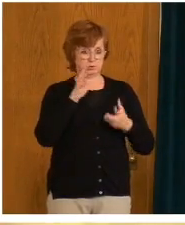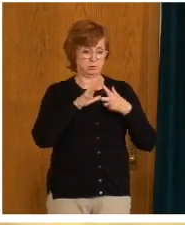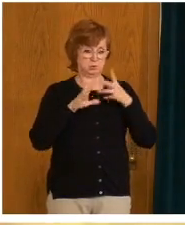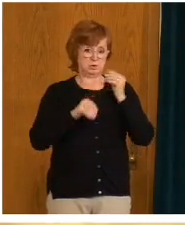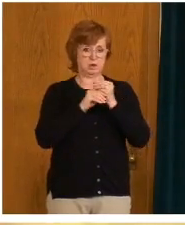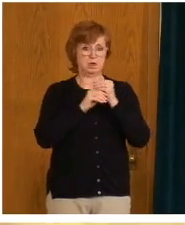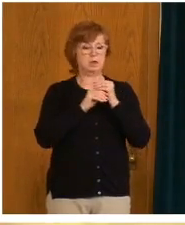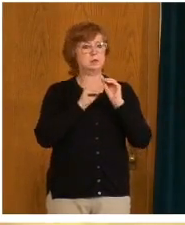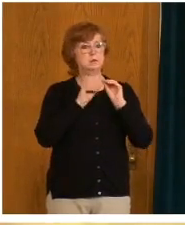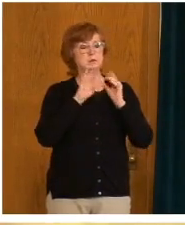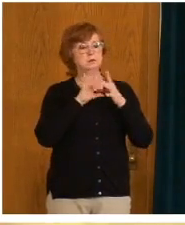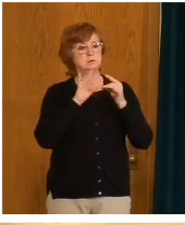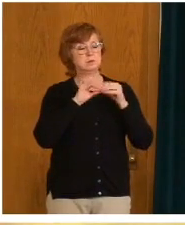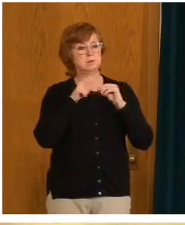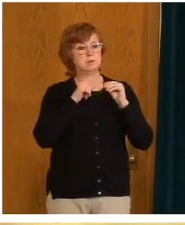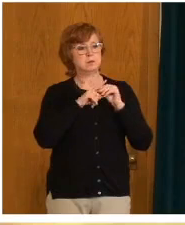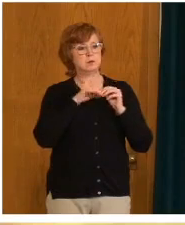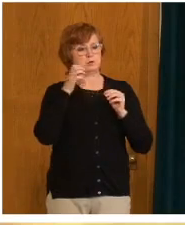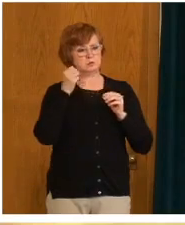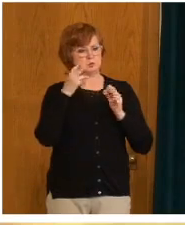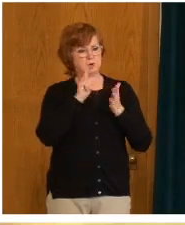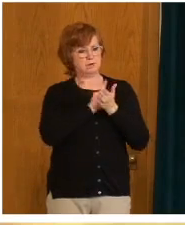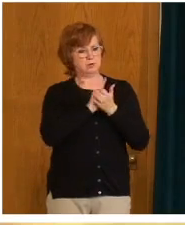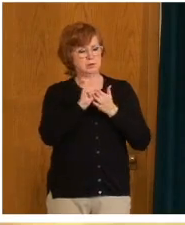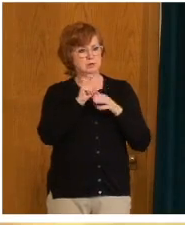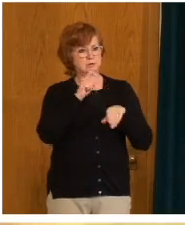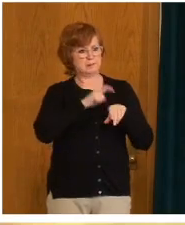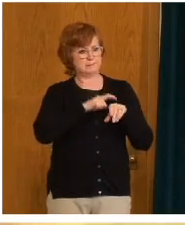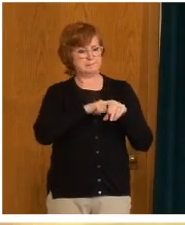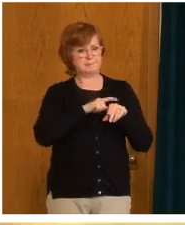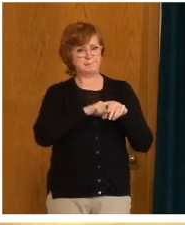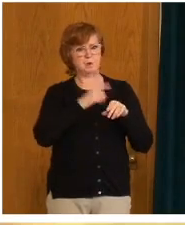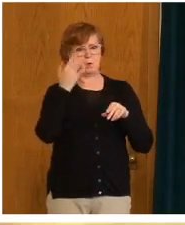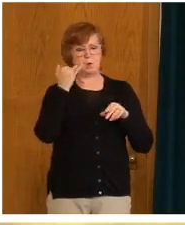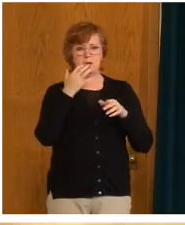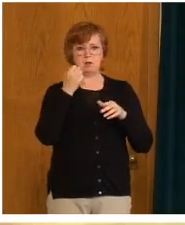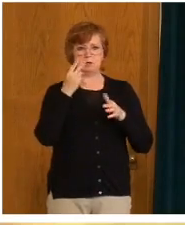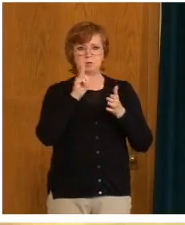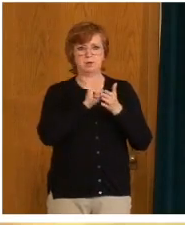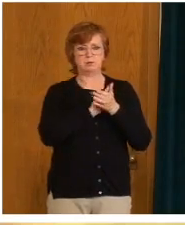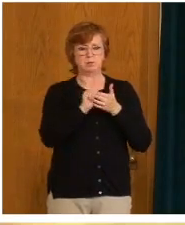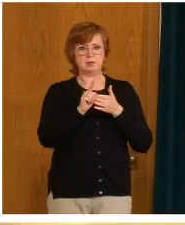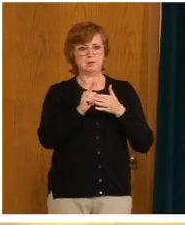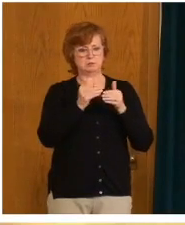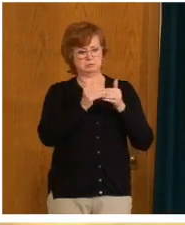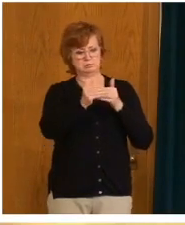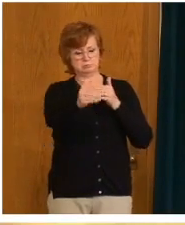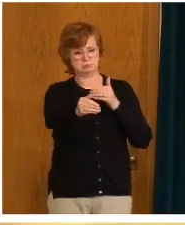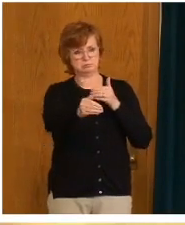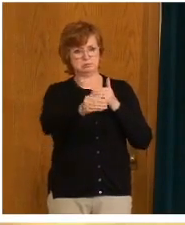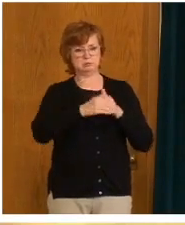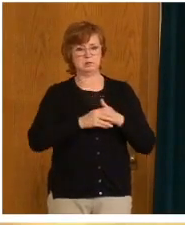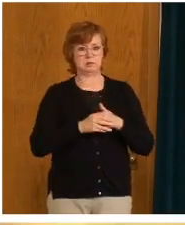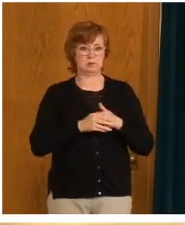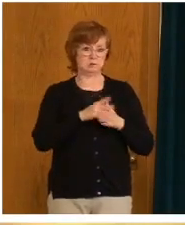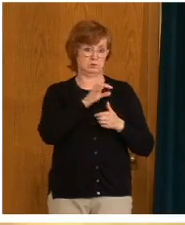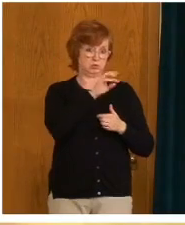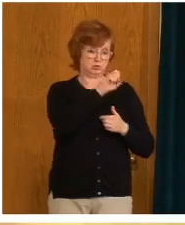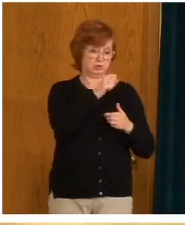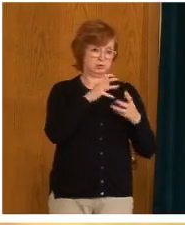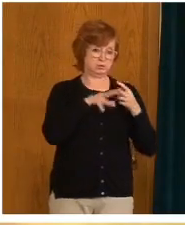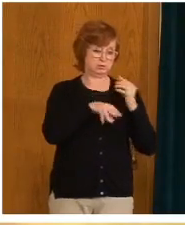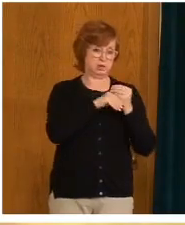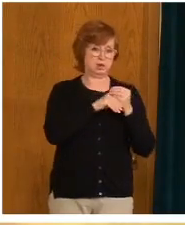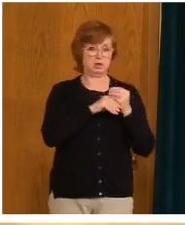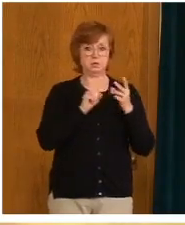the efficacy of having the second dose at the 12-week mark. And Scott, I don't know if you had any more comments on